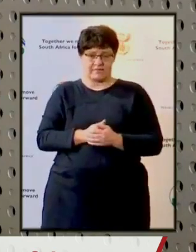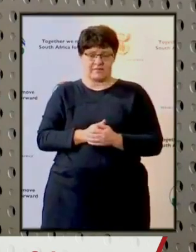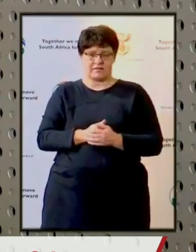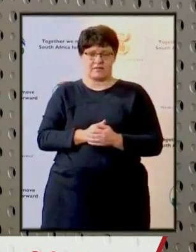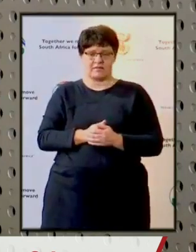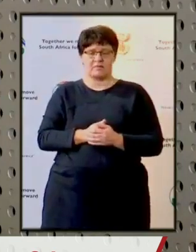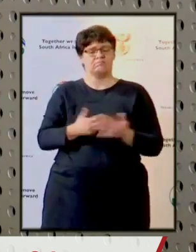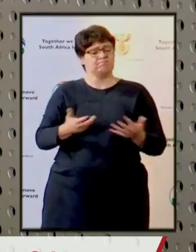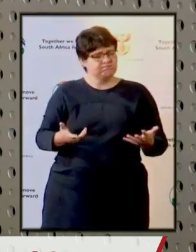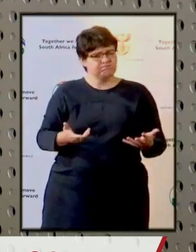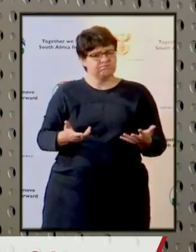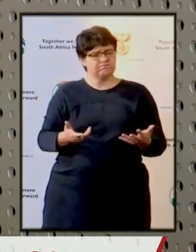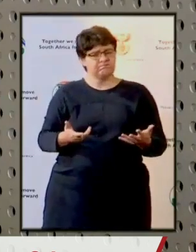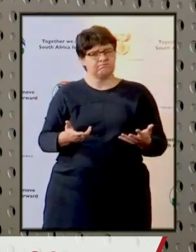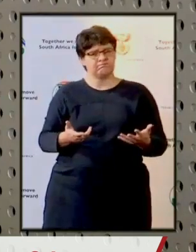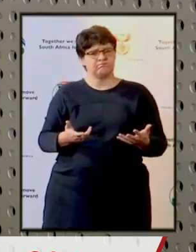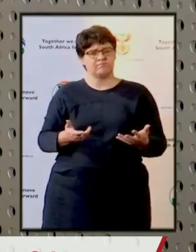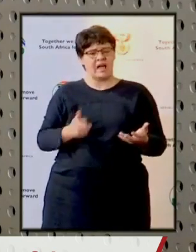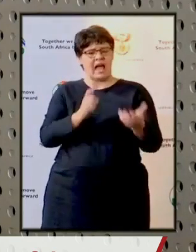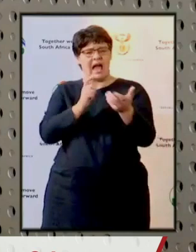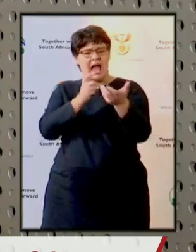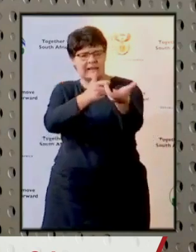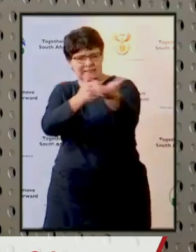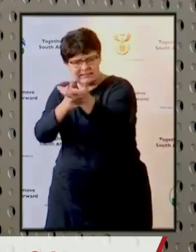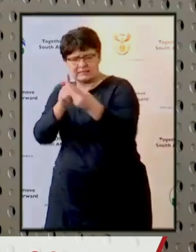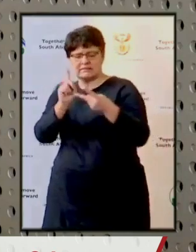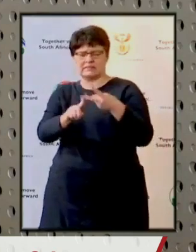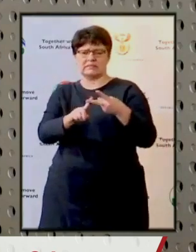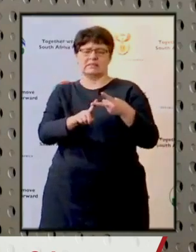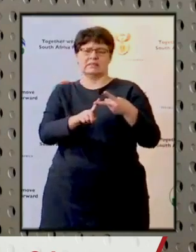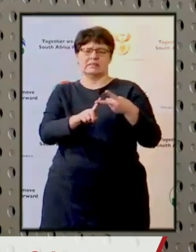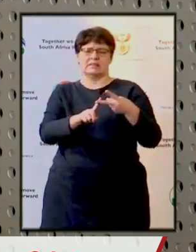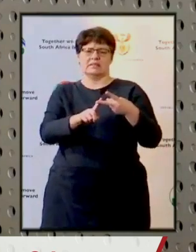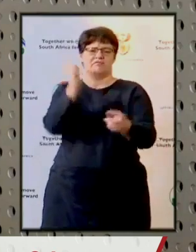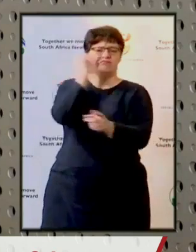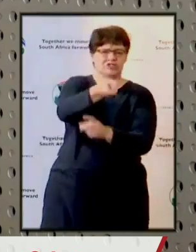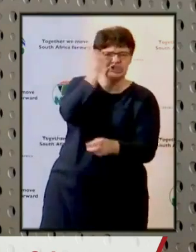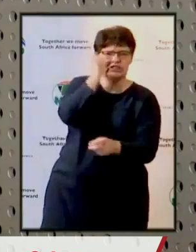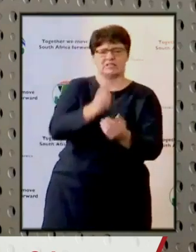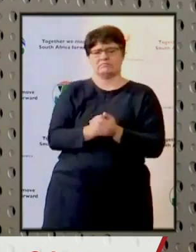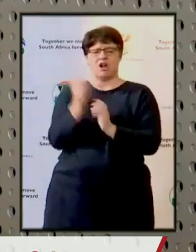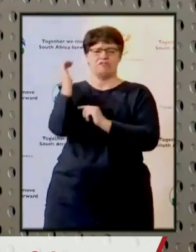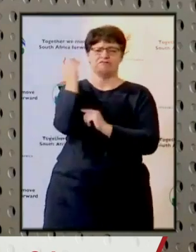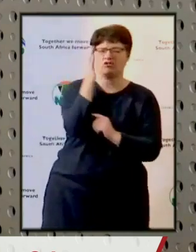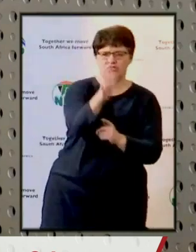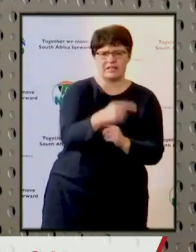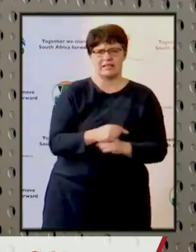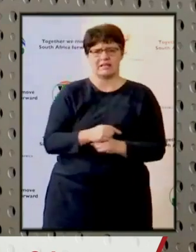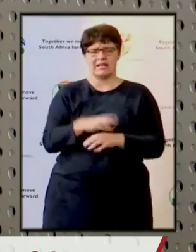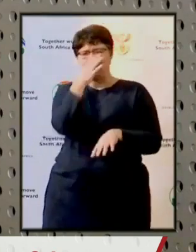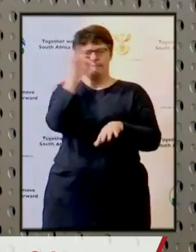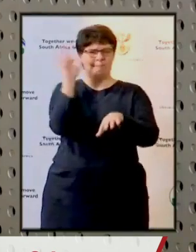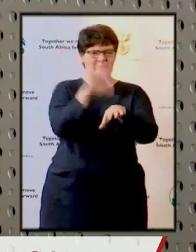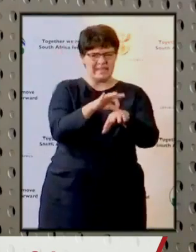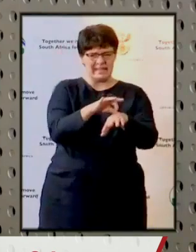agriculture, hunting, forestry, fishing, beekeeping, and all the related things